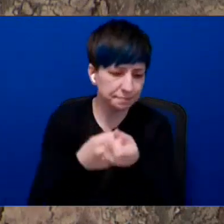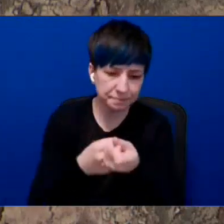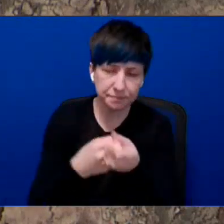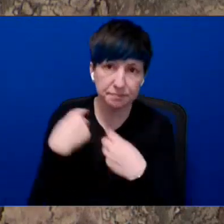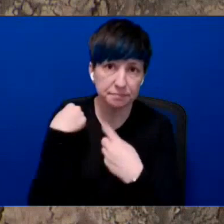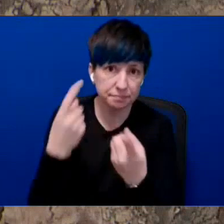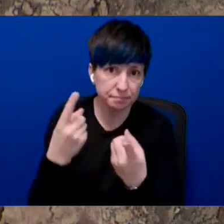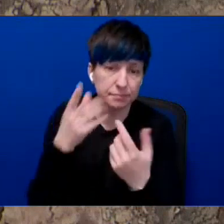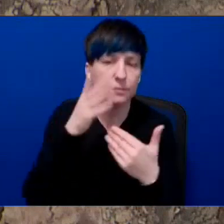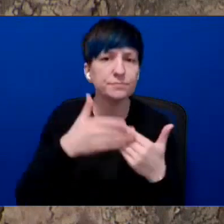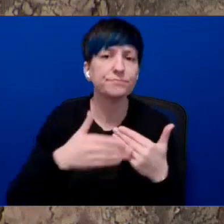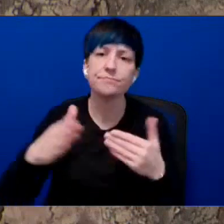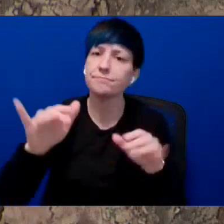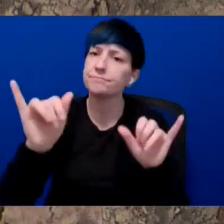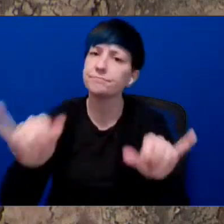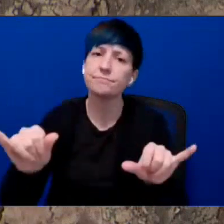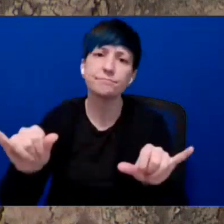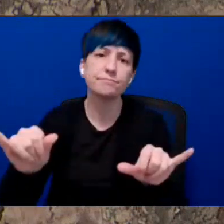can. Thank you.